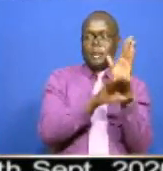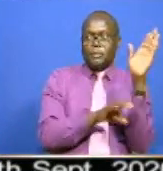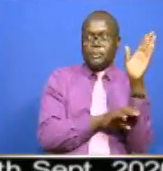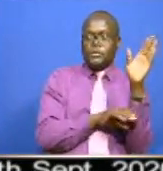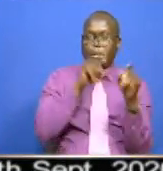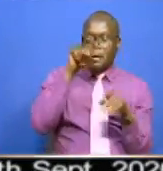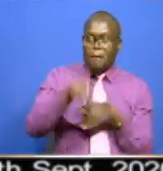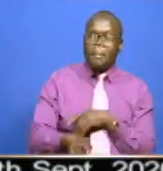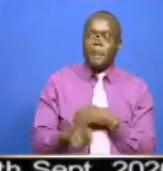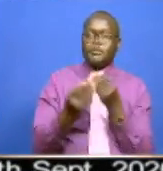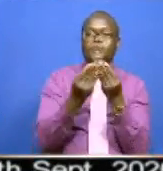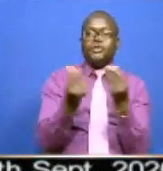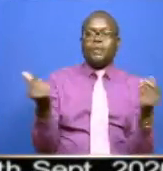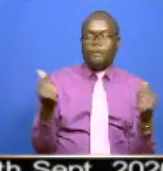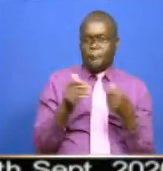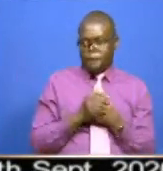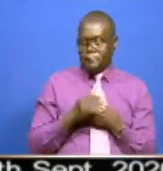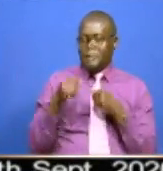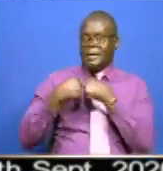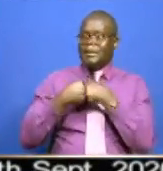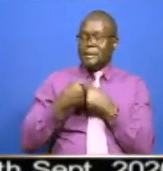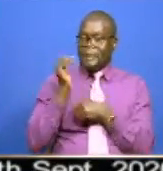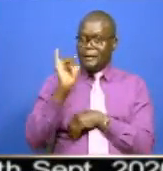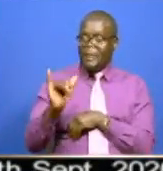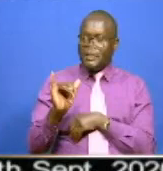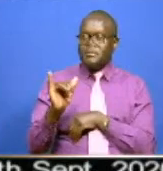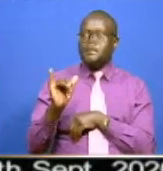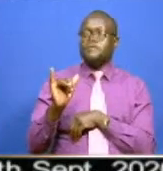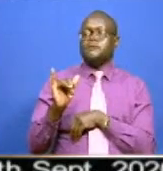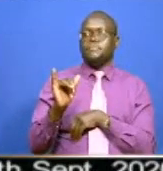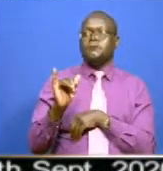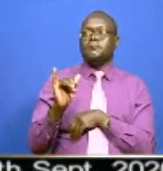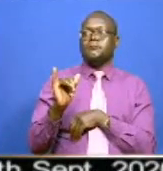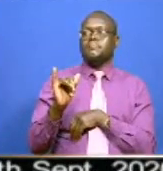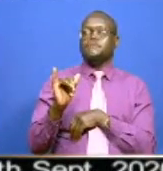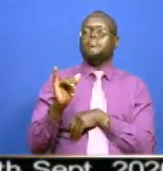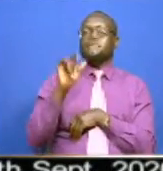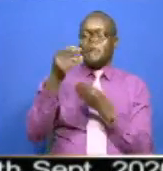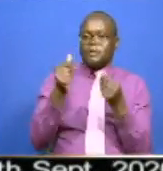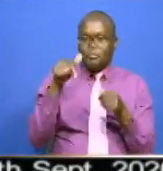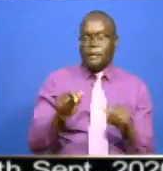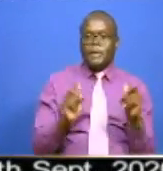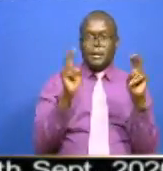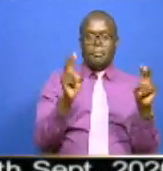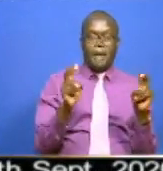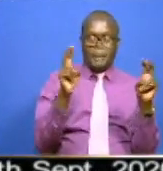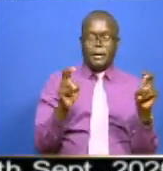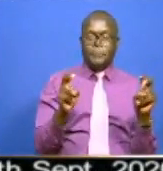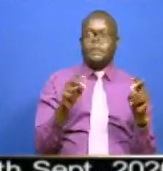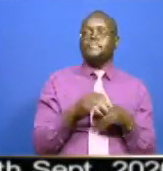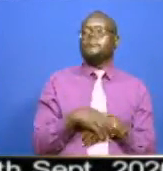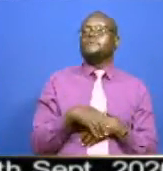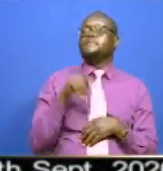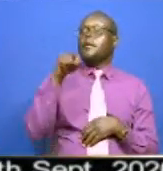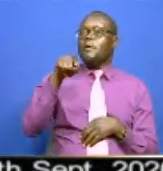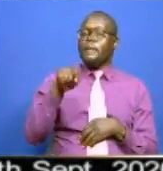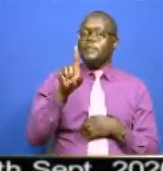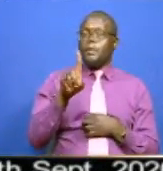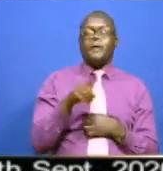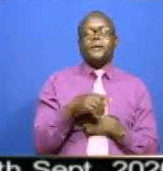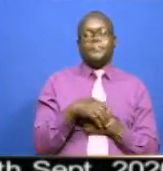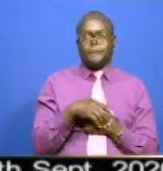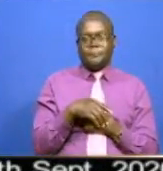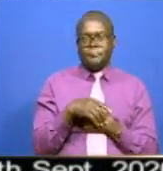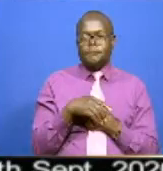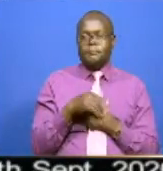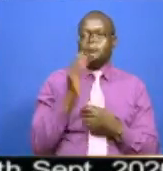be able to address the challenges that seems to be wanting to be addressed on this matter. On this score, Honorable Speaker,